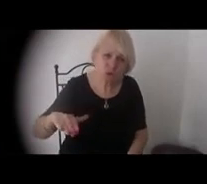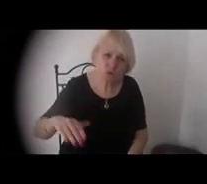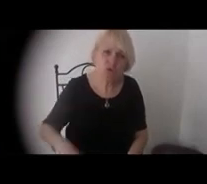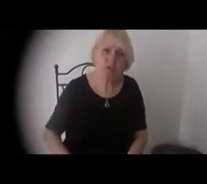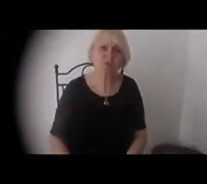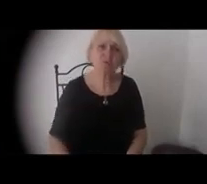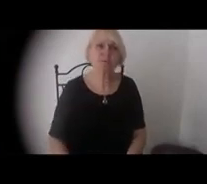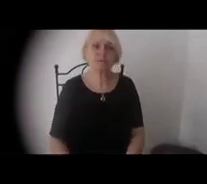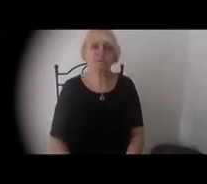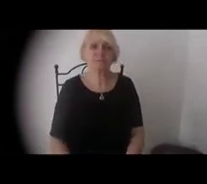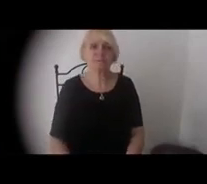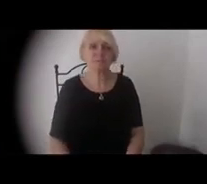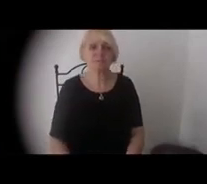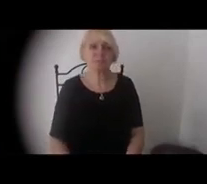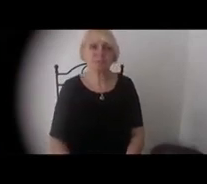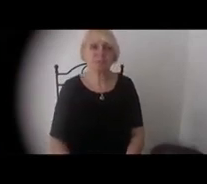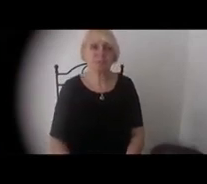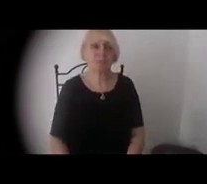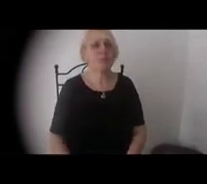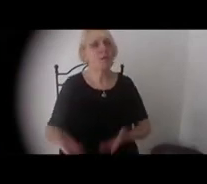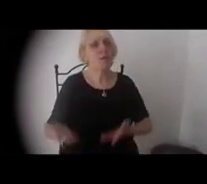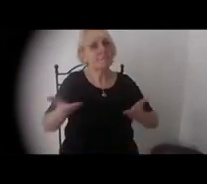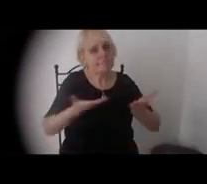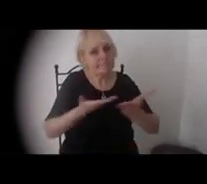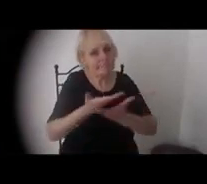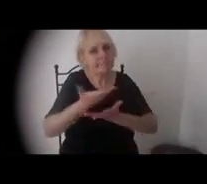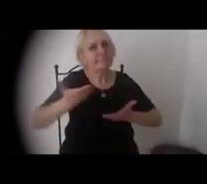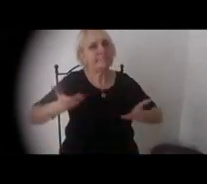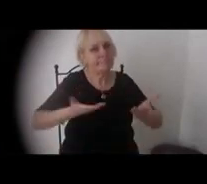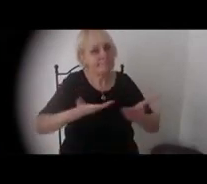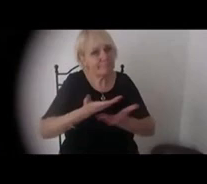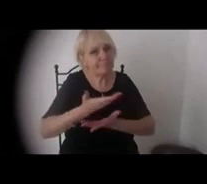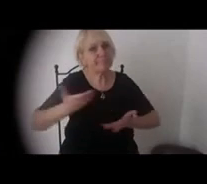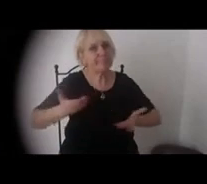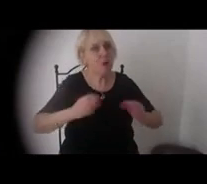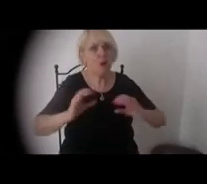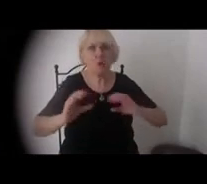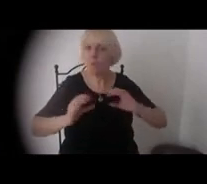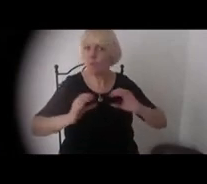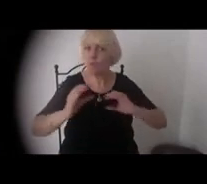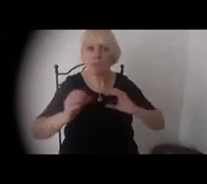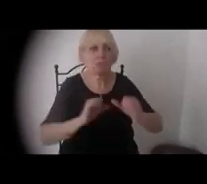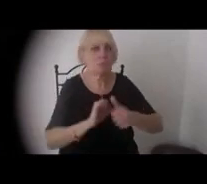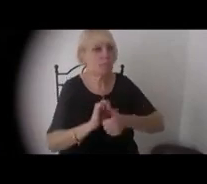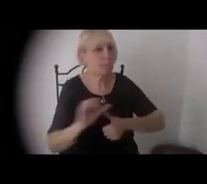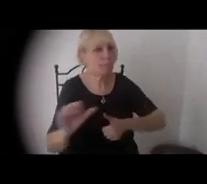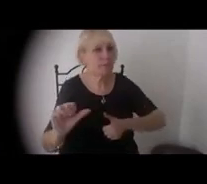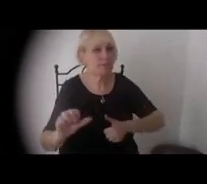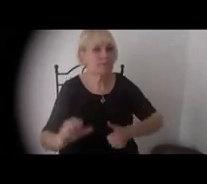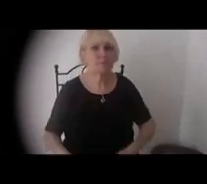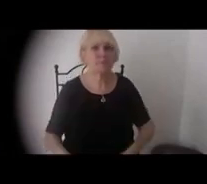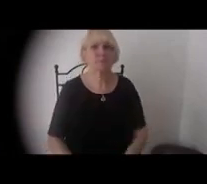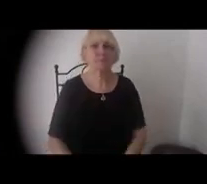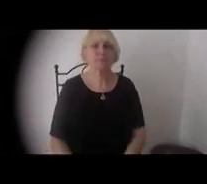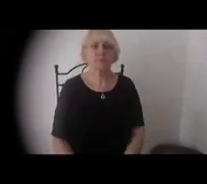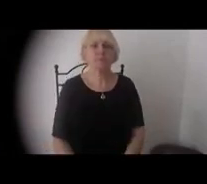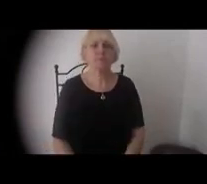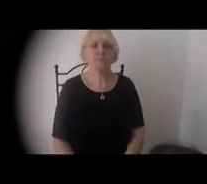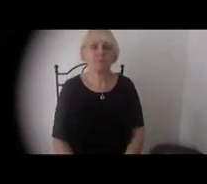by kind of having an open conversation with them about it. That might help give a little bit